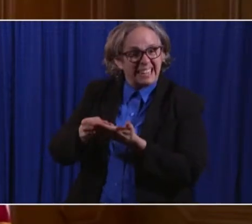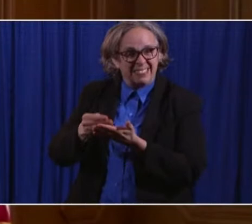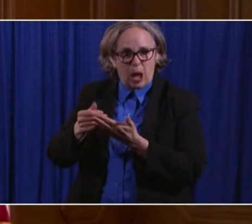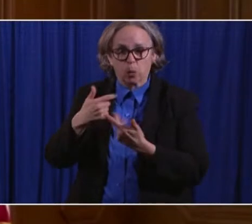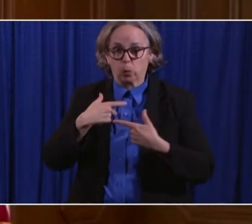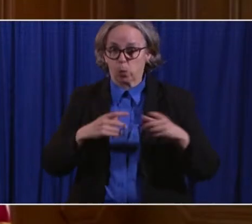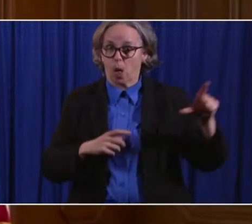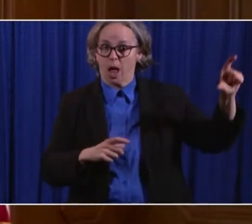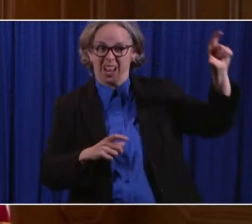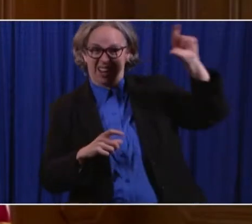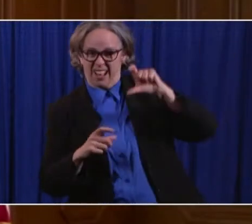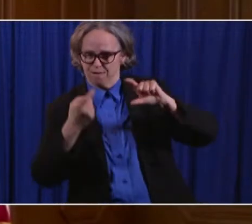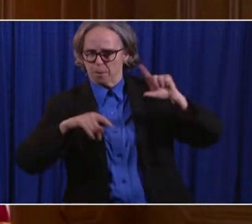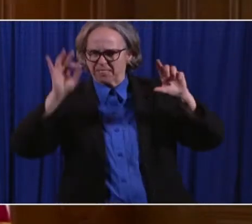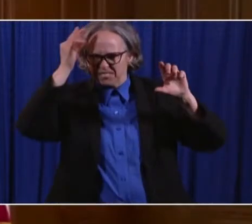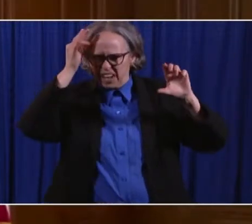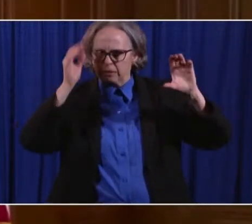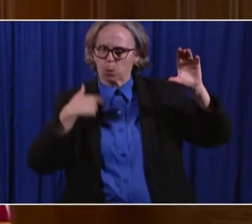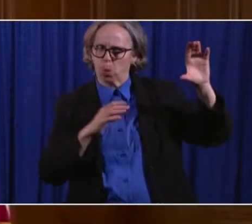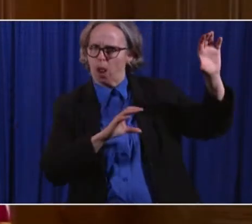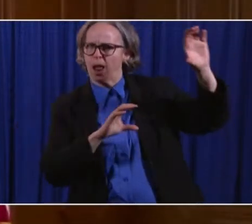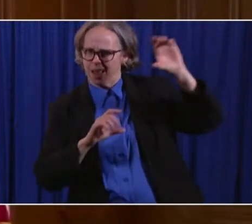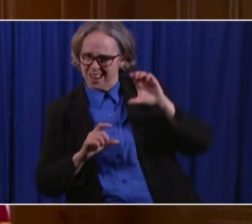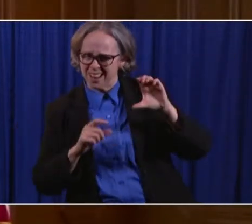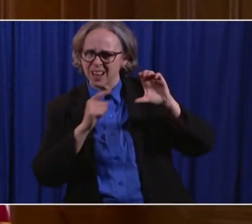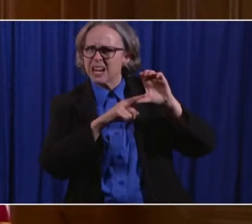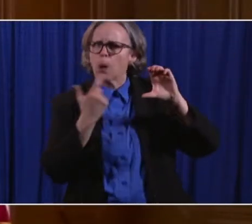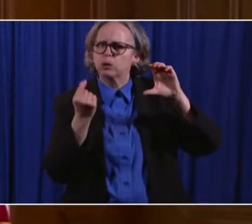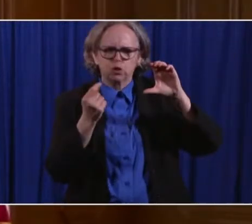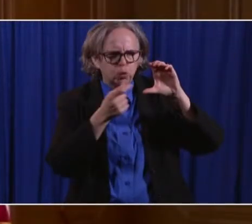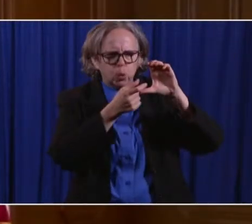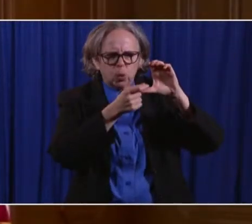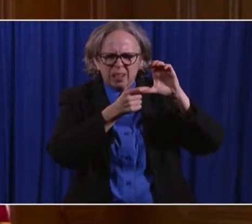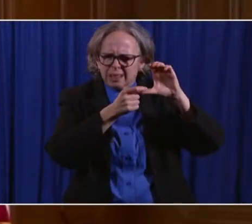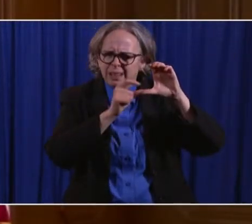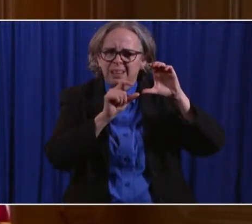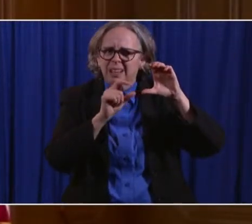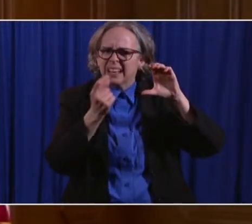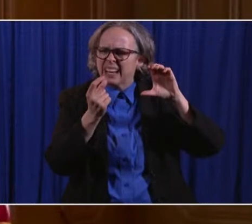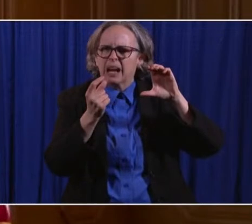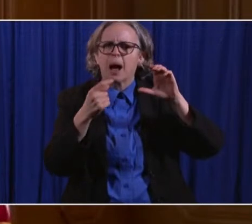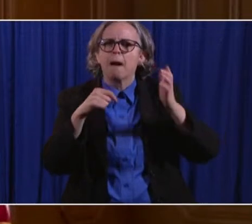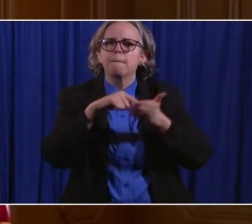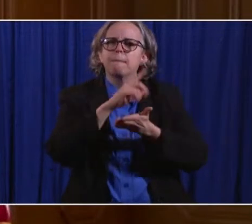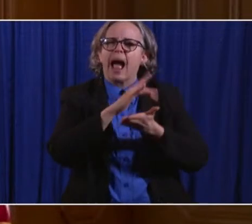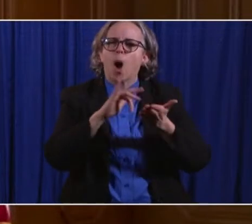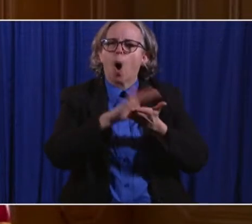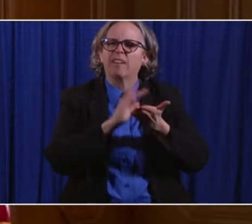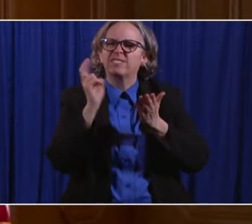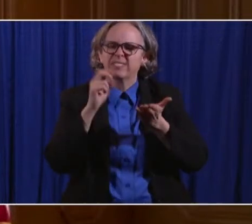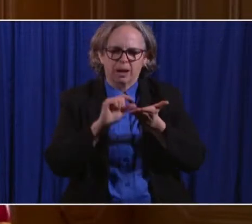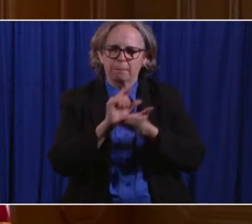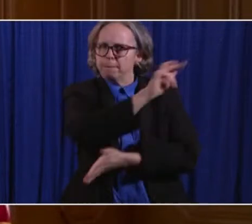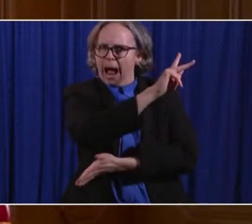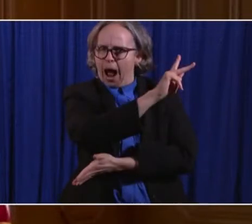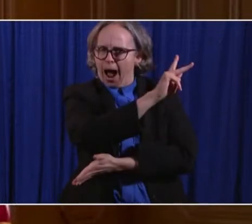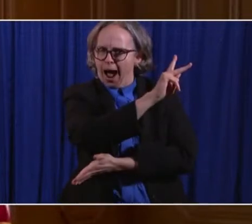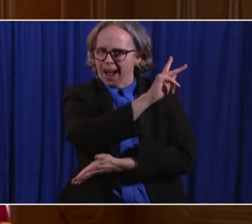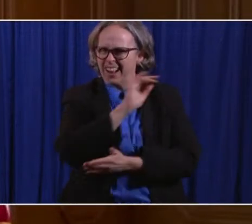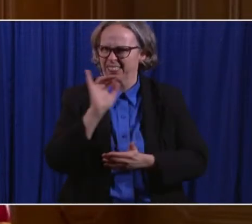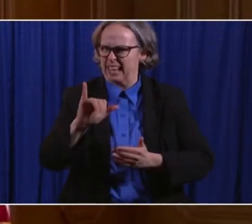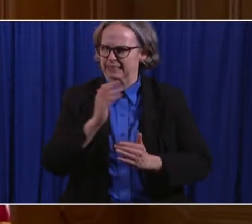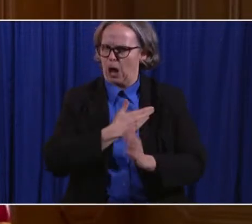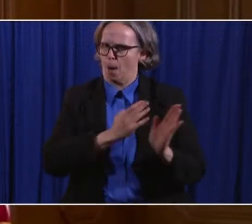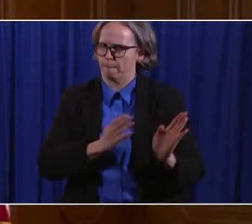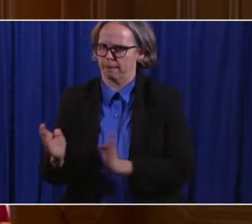passed by Congress and to use that money to pay this debt. It will really, it's the